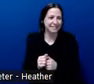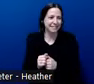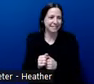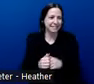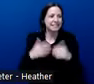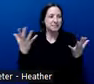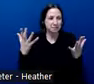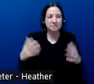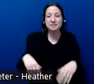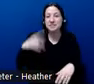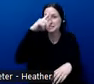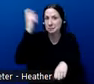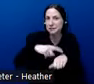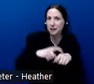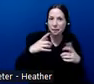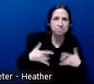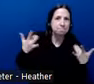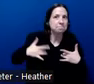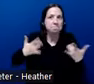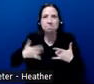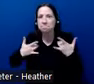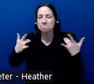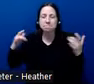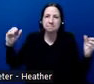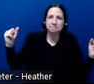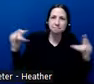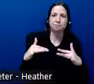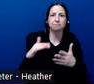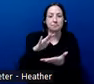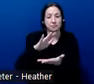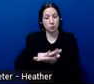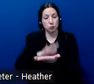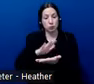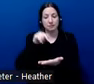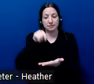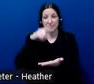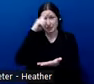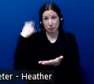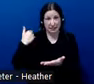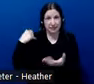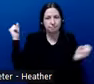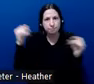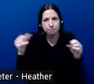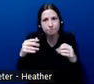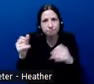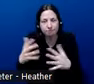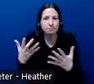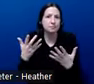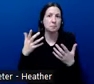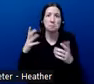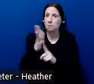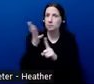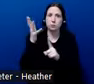A vibrant summer. Burnaby schools were busy places to be over the summer. The popularity of summer session continues to soar, with